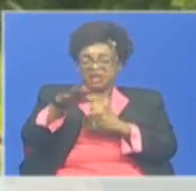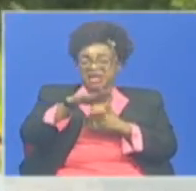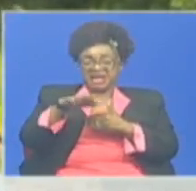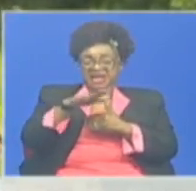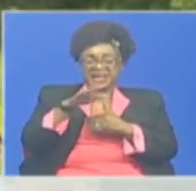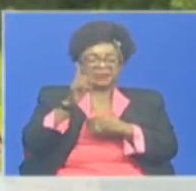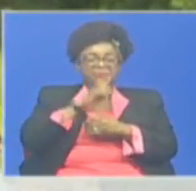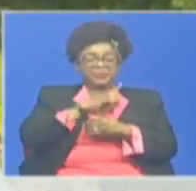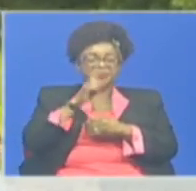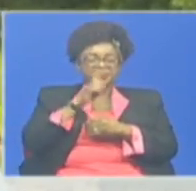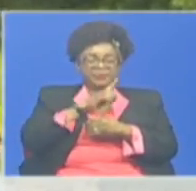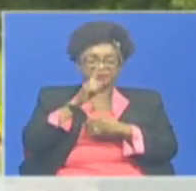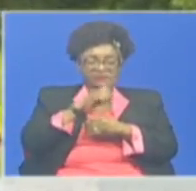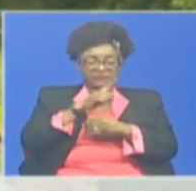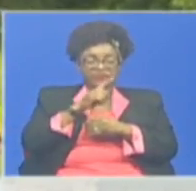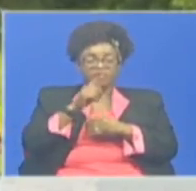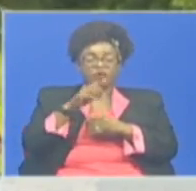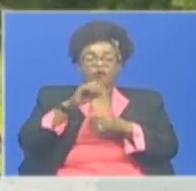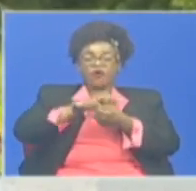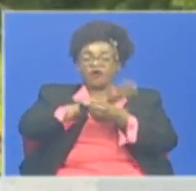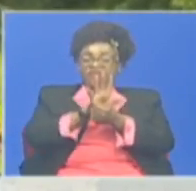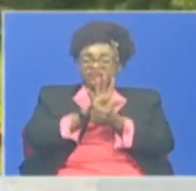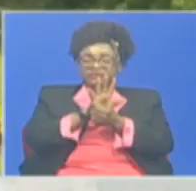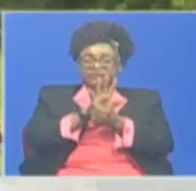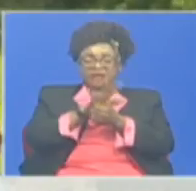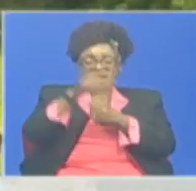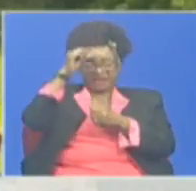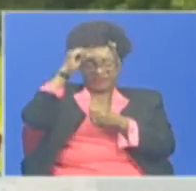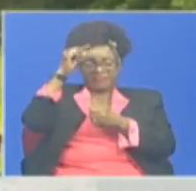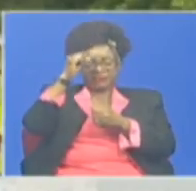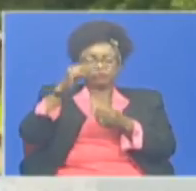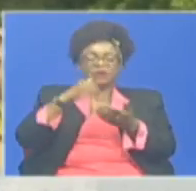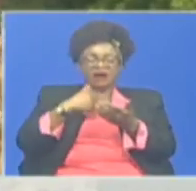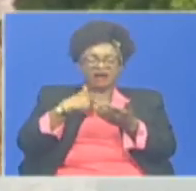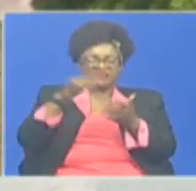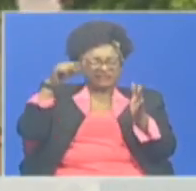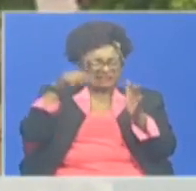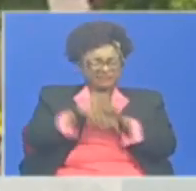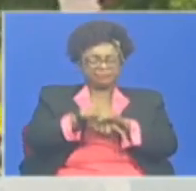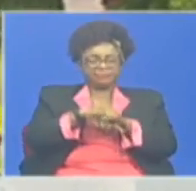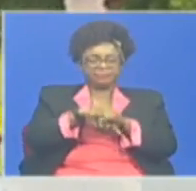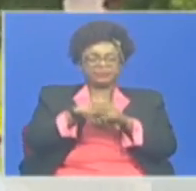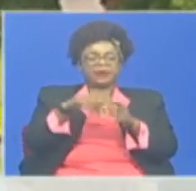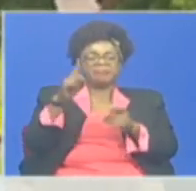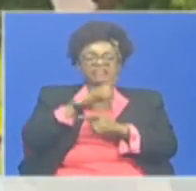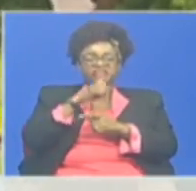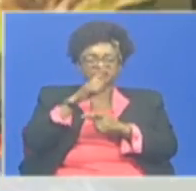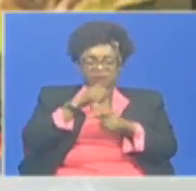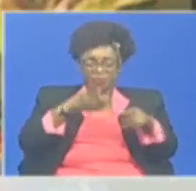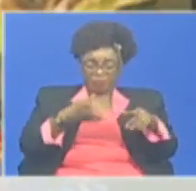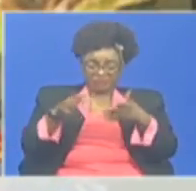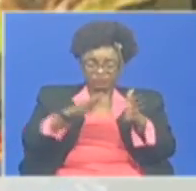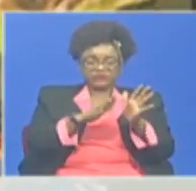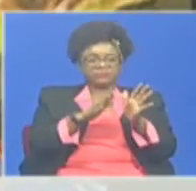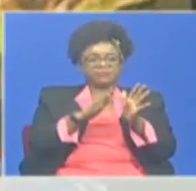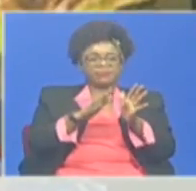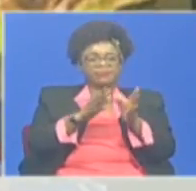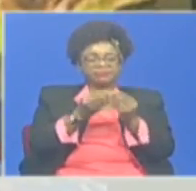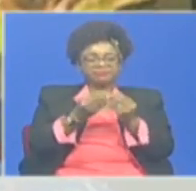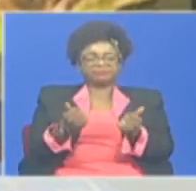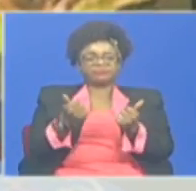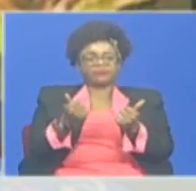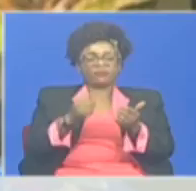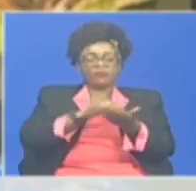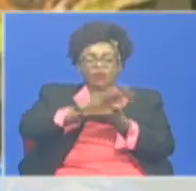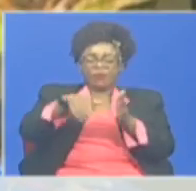with the government threatening to impose stiffer measures to keep the virus at bay. All people should